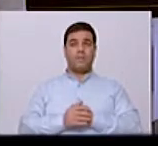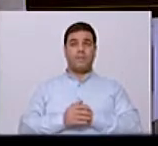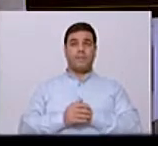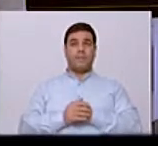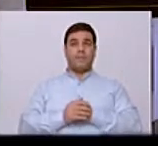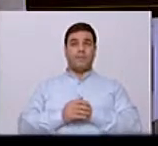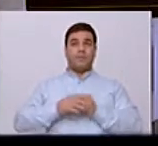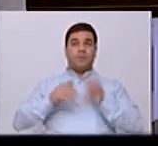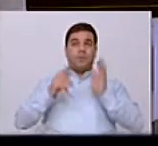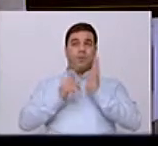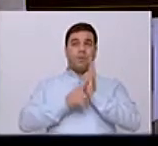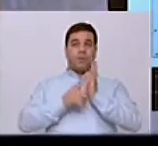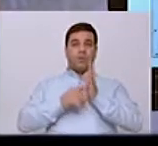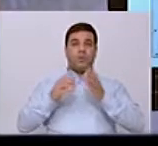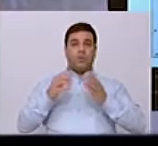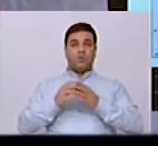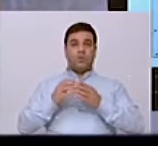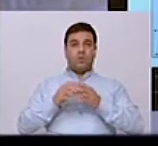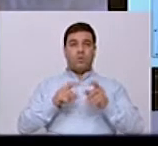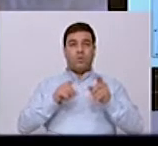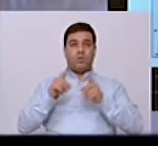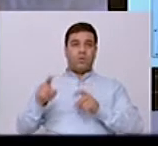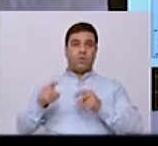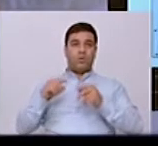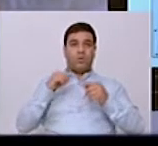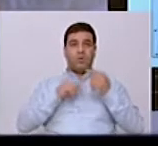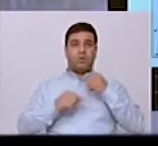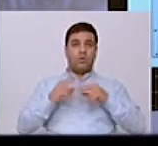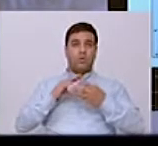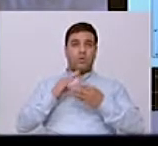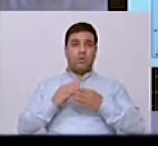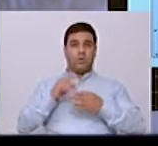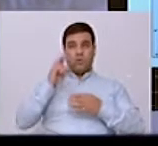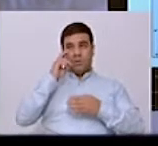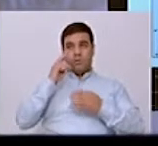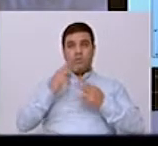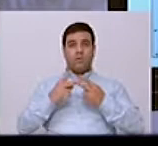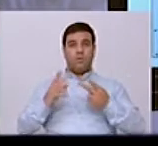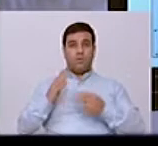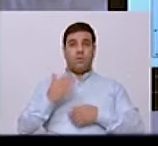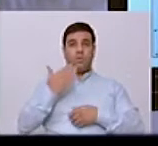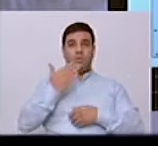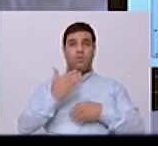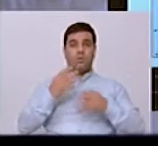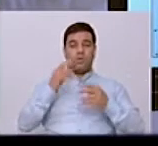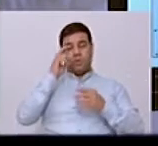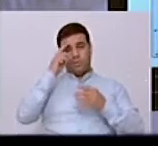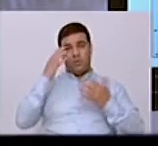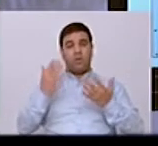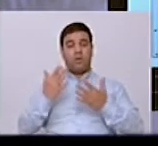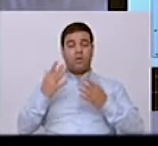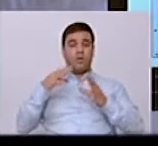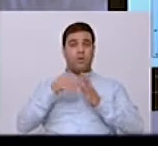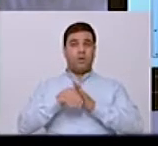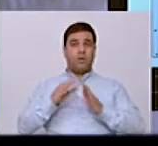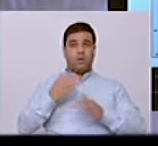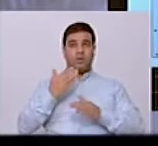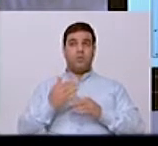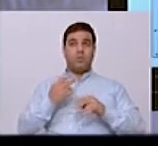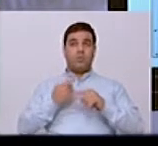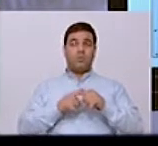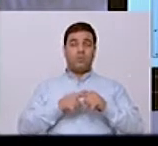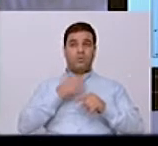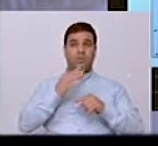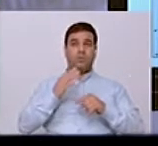Demak, 7-guruhni o'tish iqtisodiyotidagi davlatlar tashkil qiladi. Xo'sh, bu davlatlarga qaysilar kiradi? Ya'ni